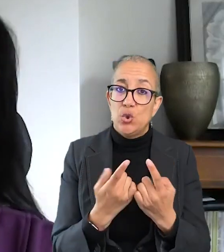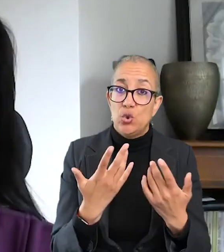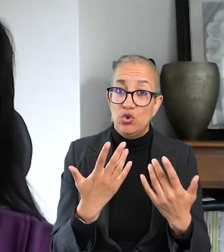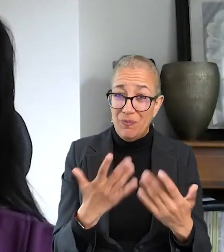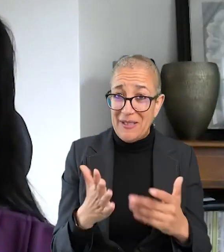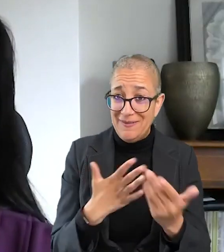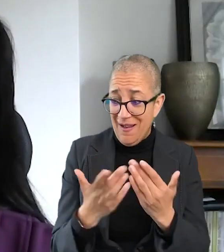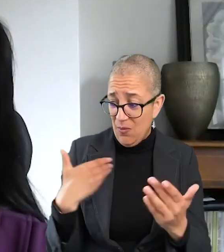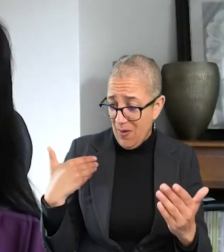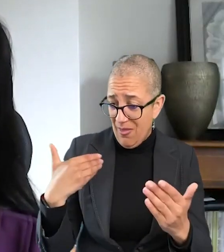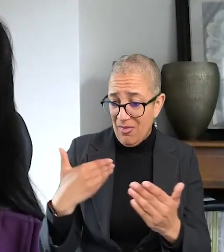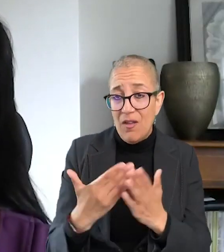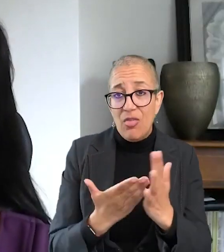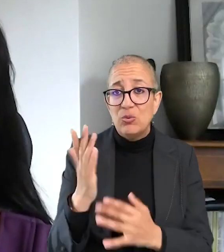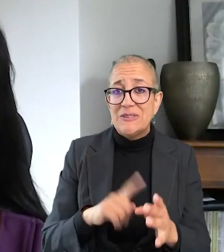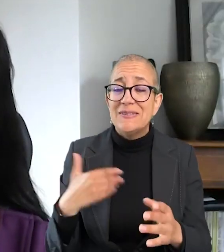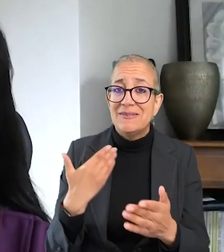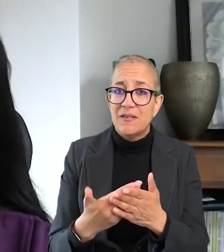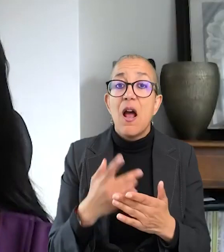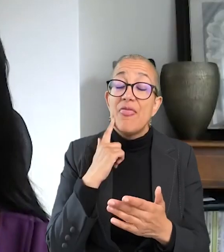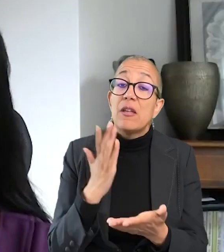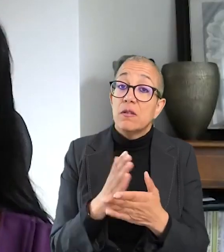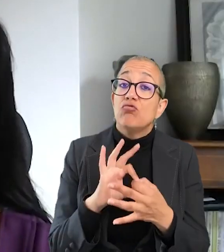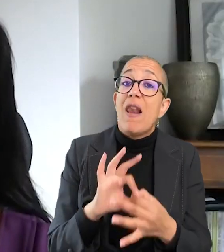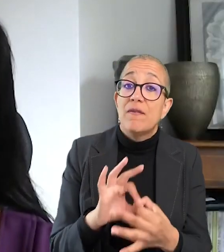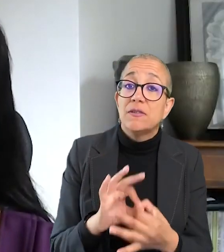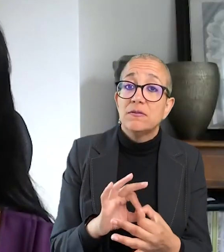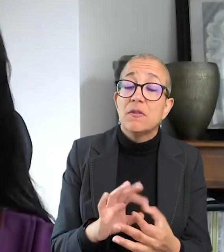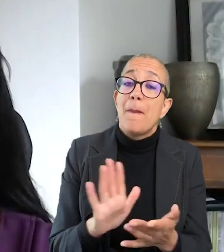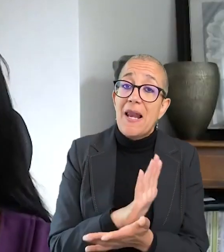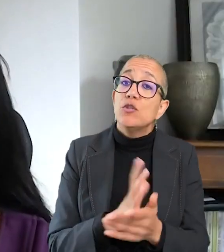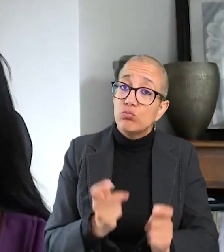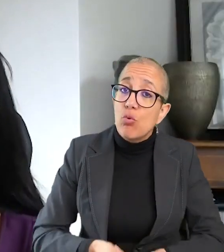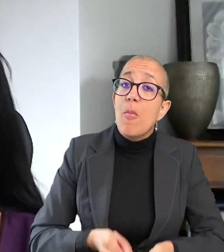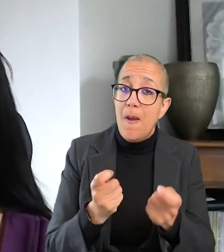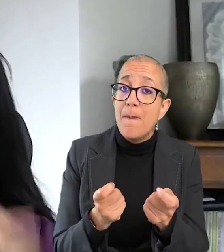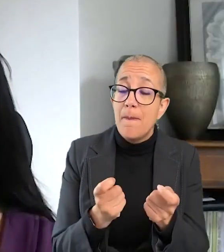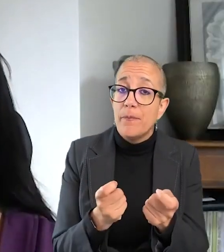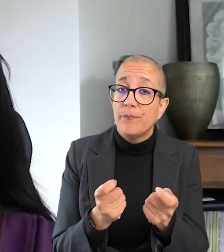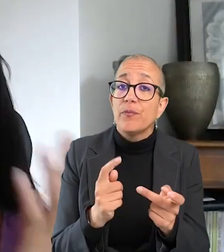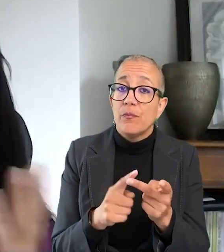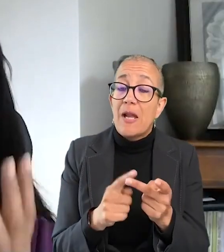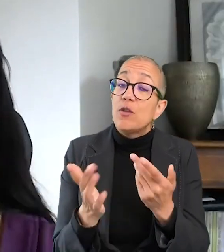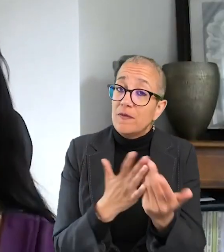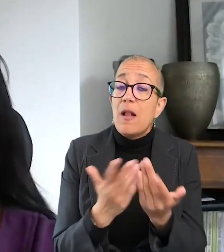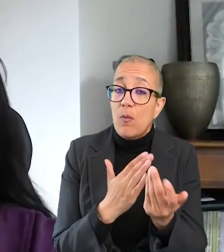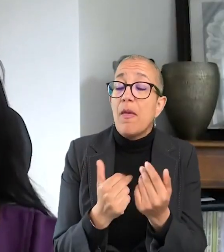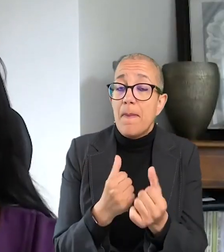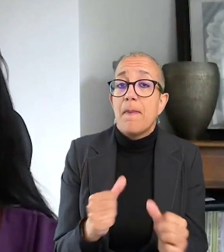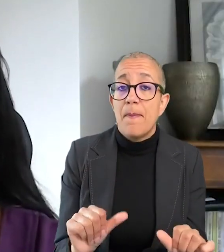had to deal with over the years, because I think that's really relevant, and I'm glad that you brought them up, and you brought them up and have dealt with